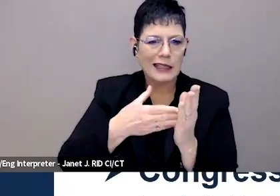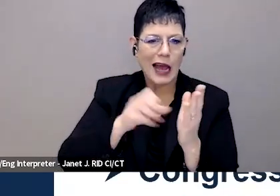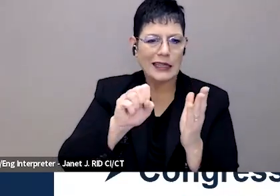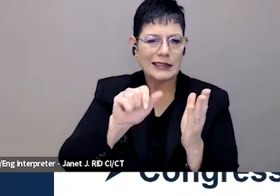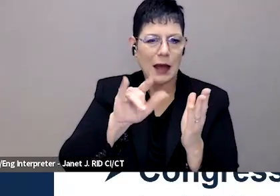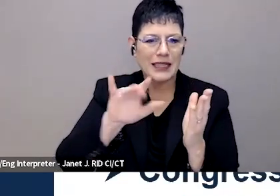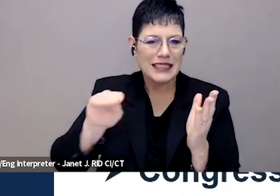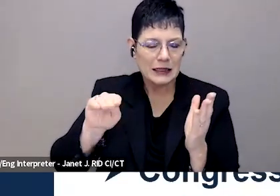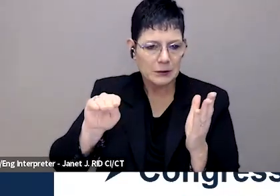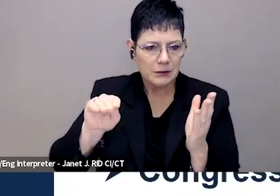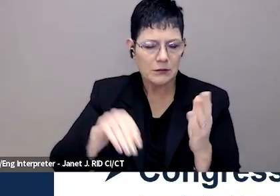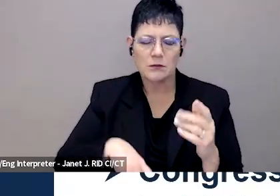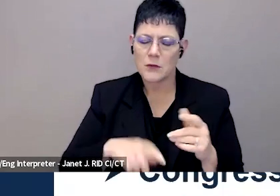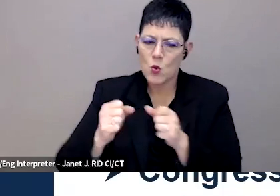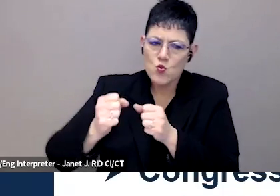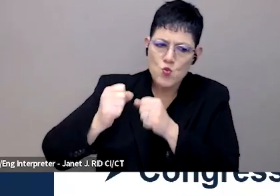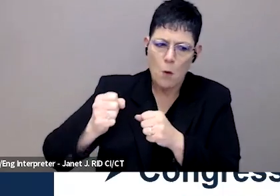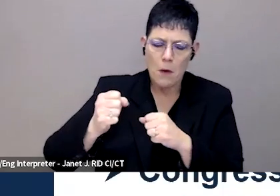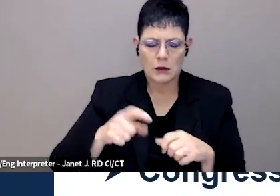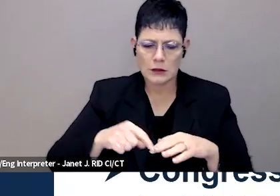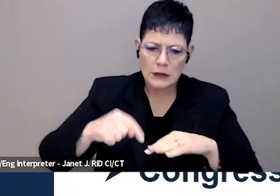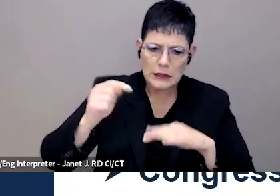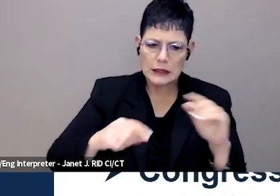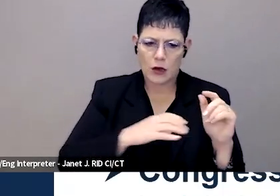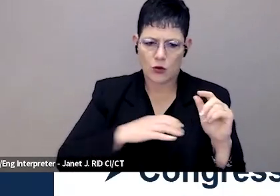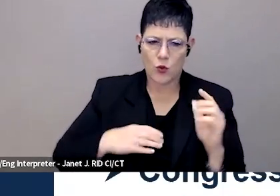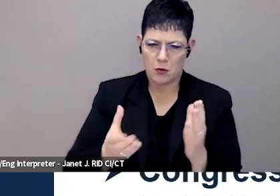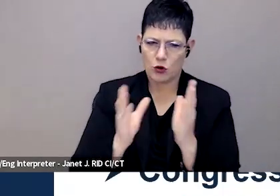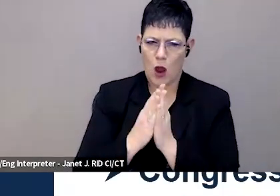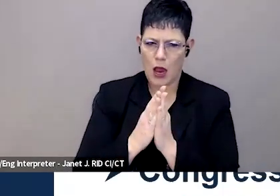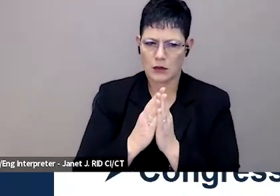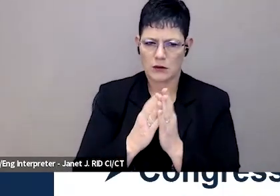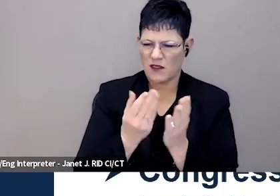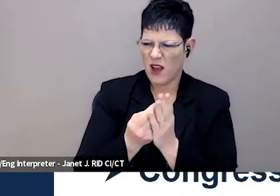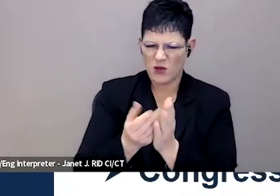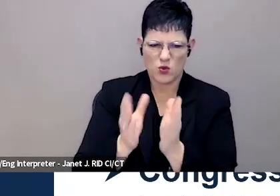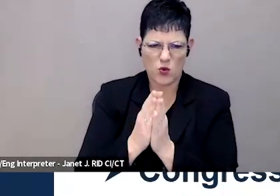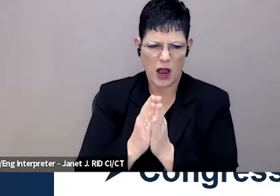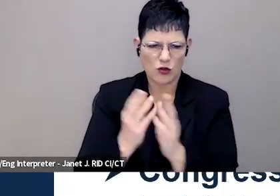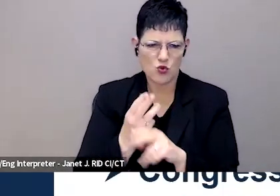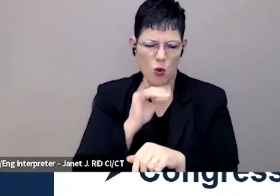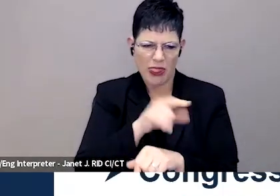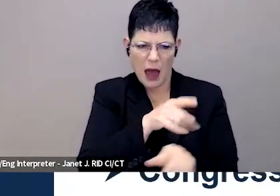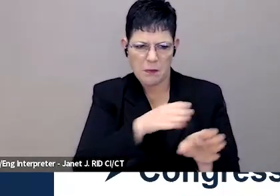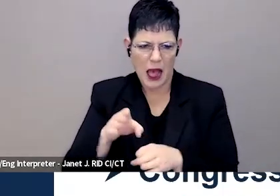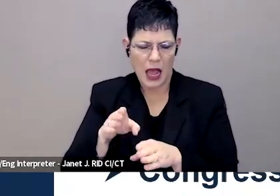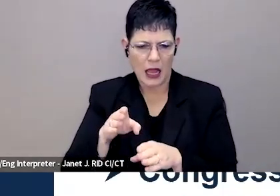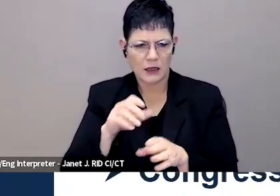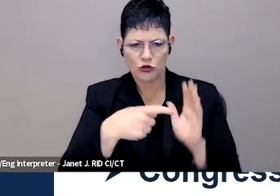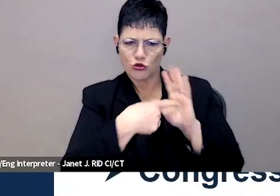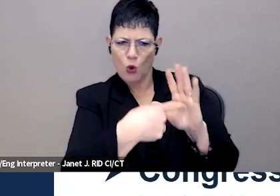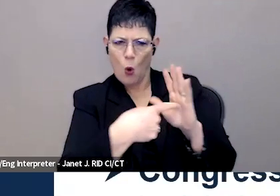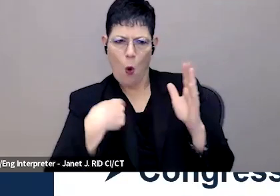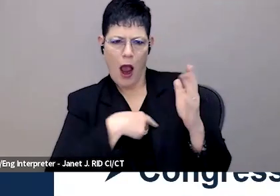example of robust and detailed congressional requests and funding requests that could serve as a